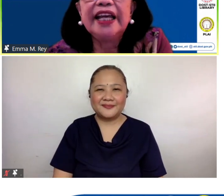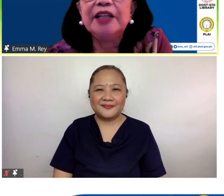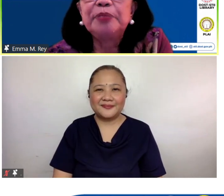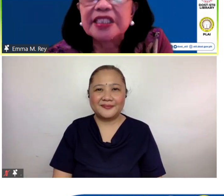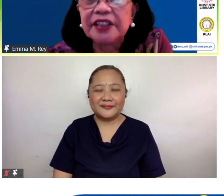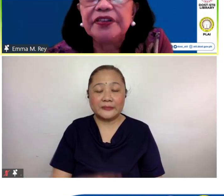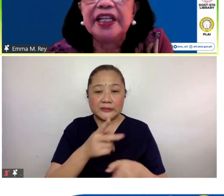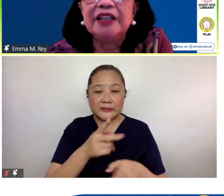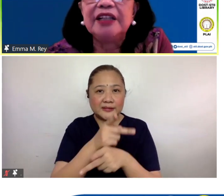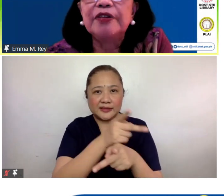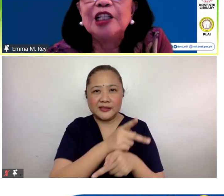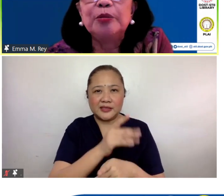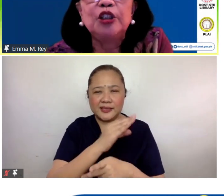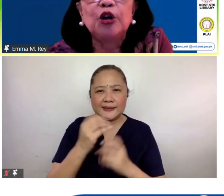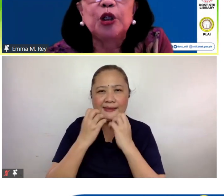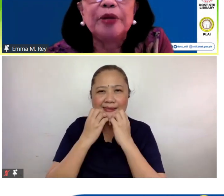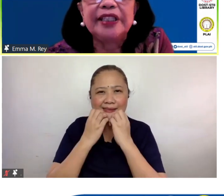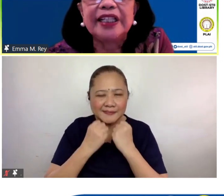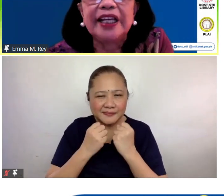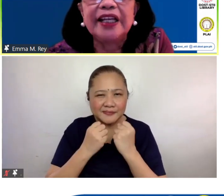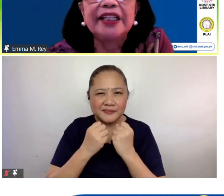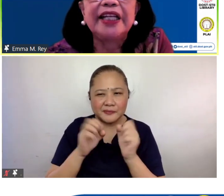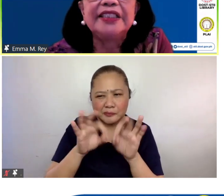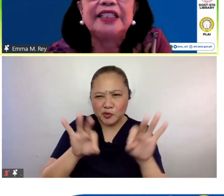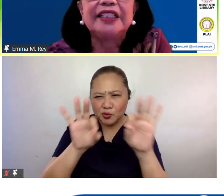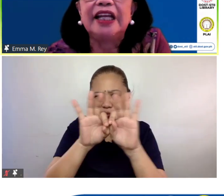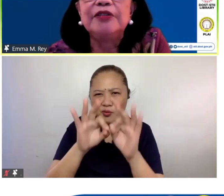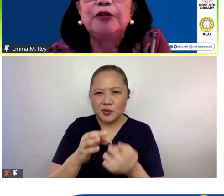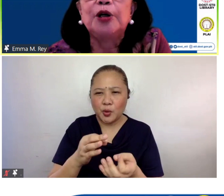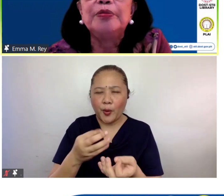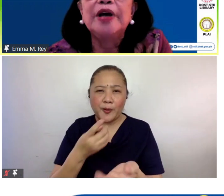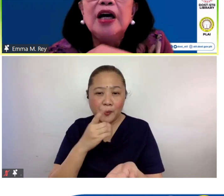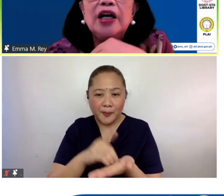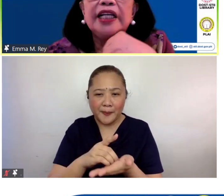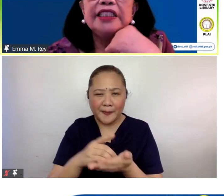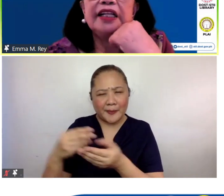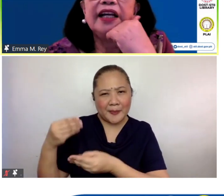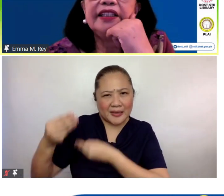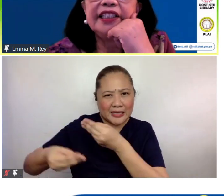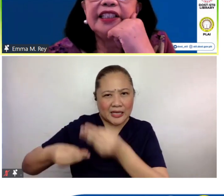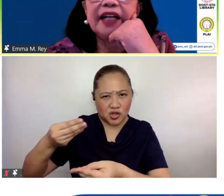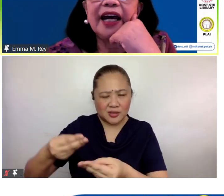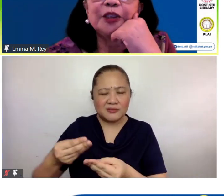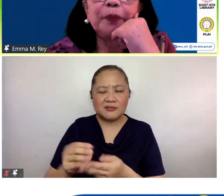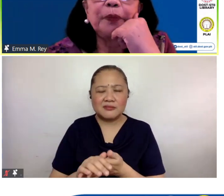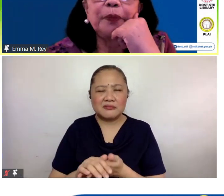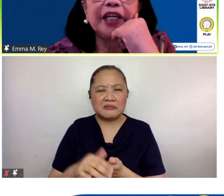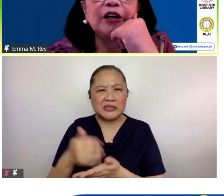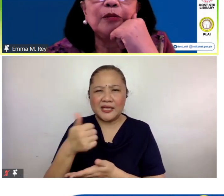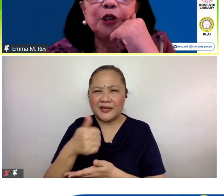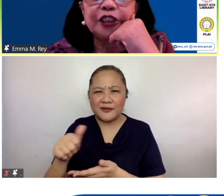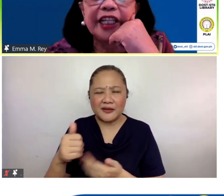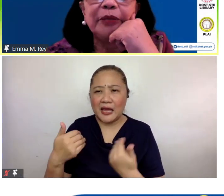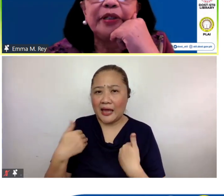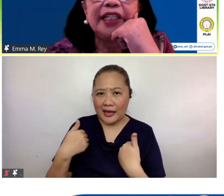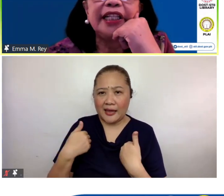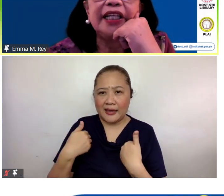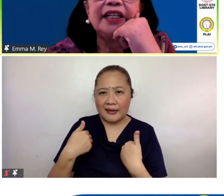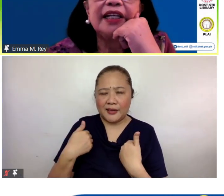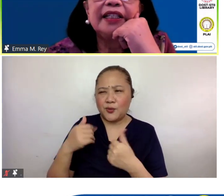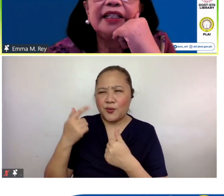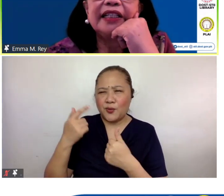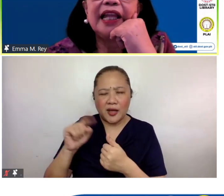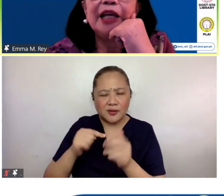Safeguarding and preserving invaluable documentary heritage in any form is another aspect of